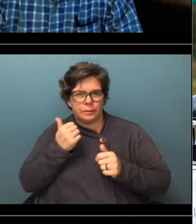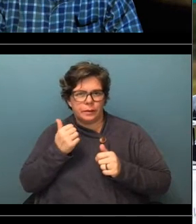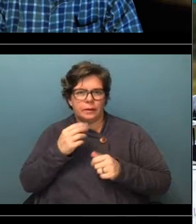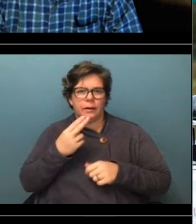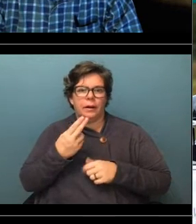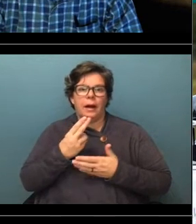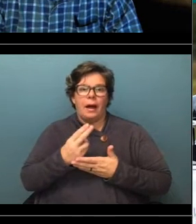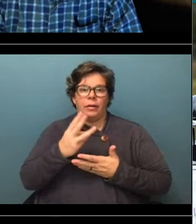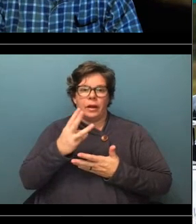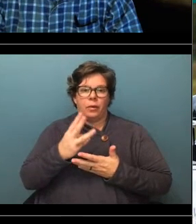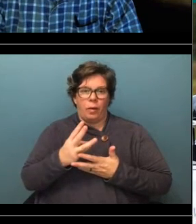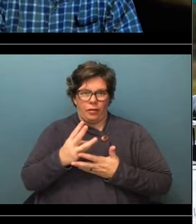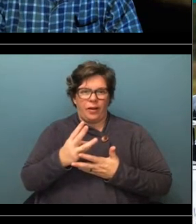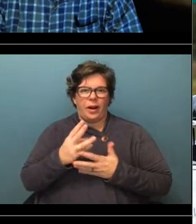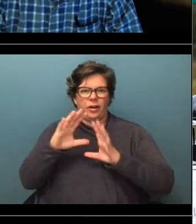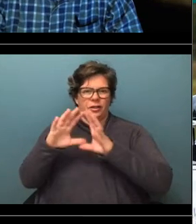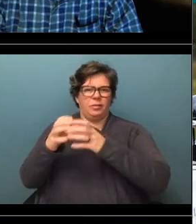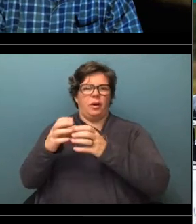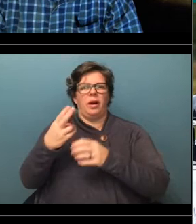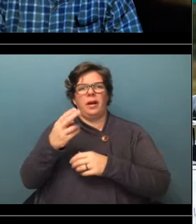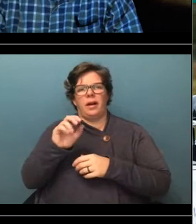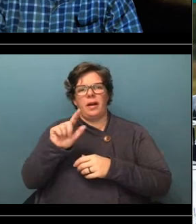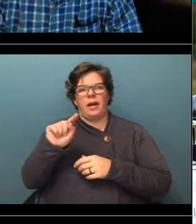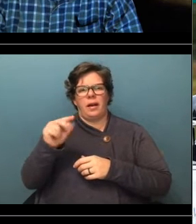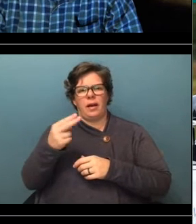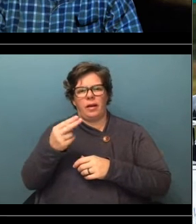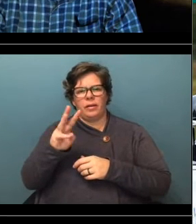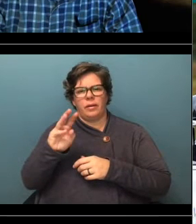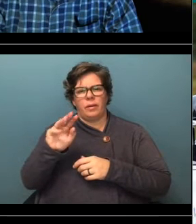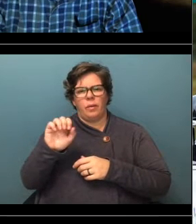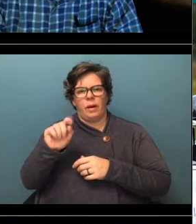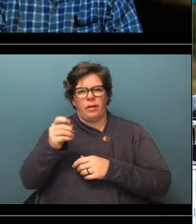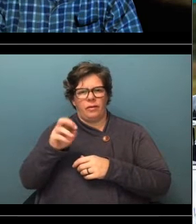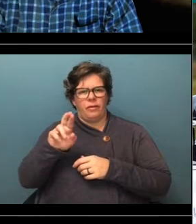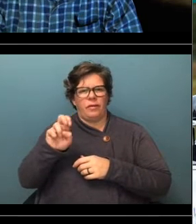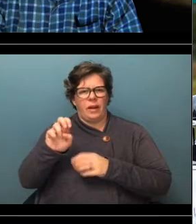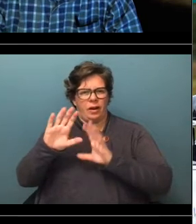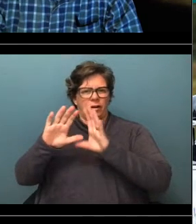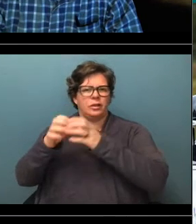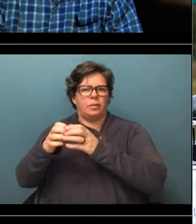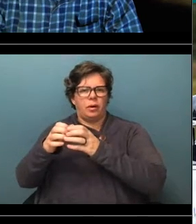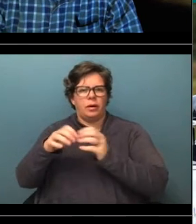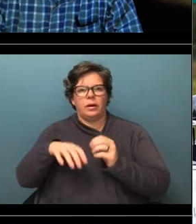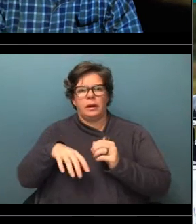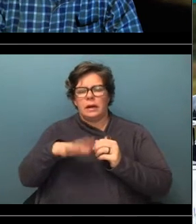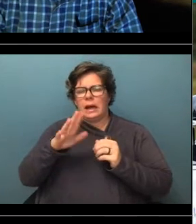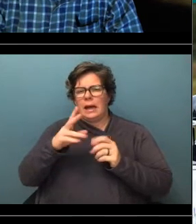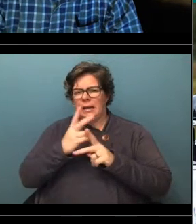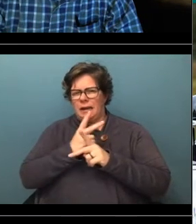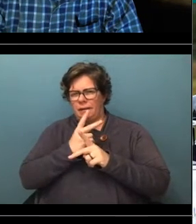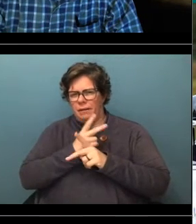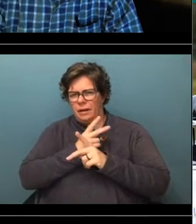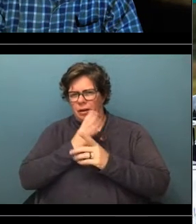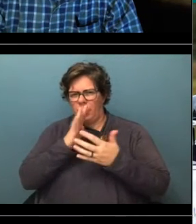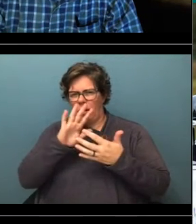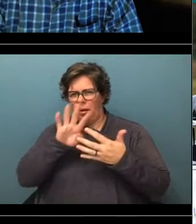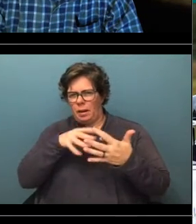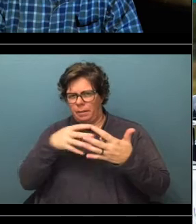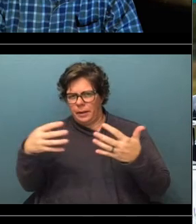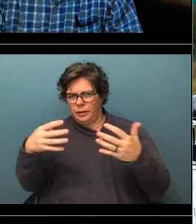Welfare developed an acuity matrix that was provided to the hotline. And